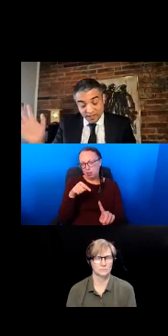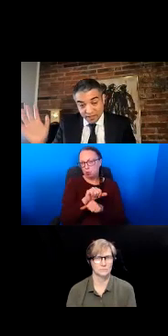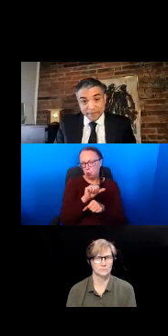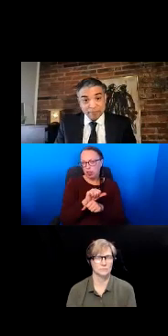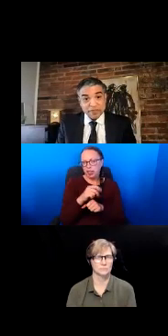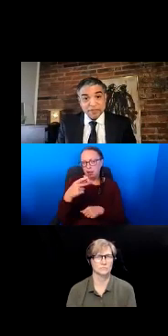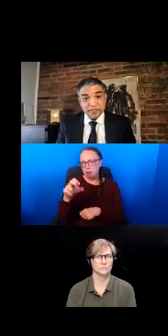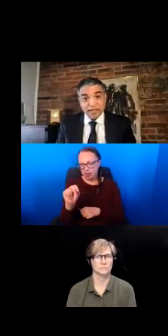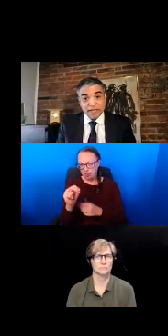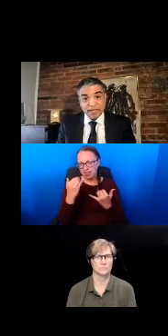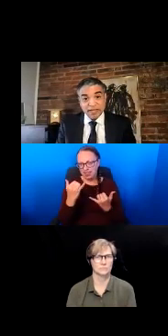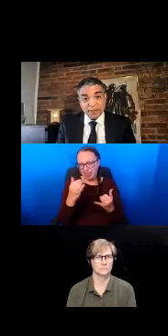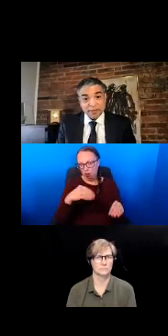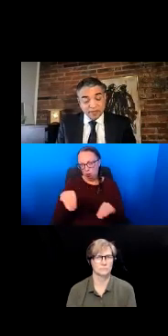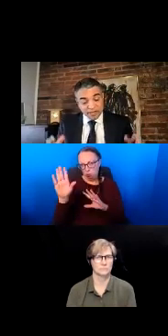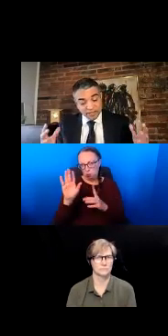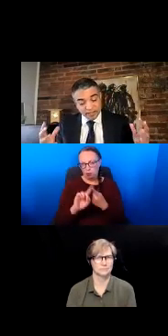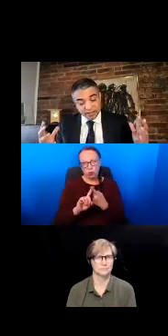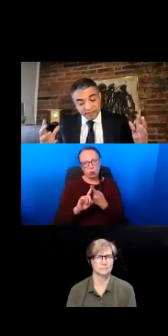gone on to be a